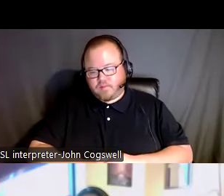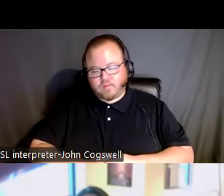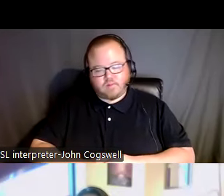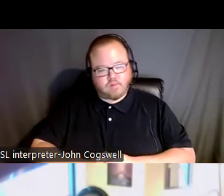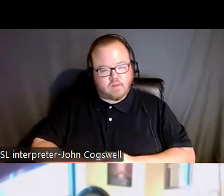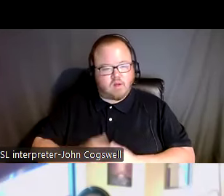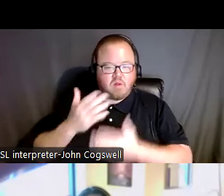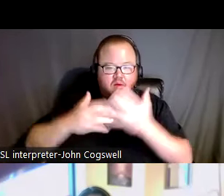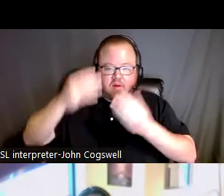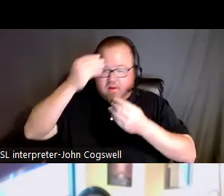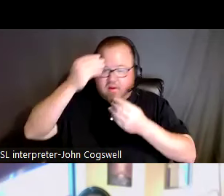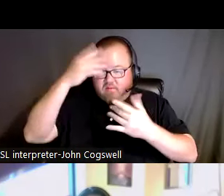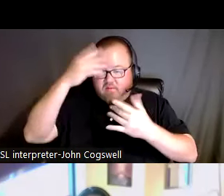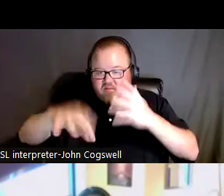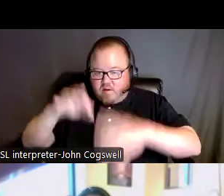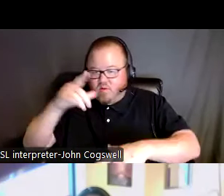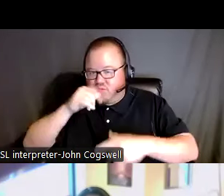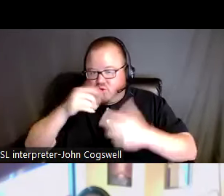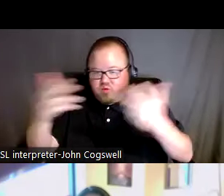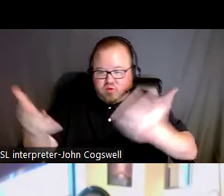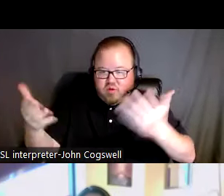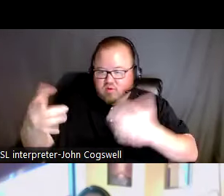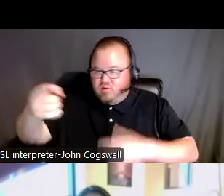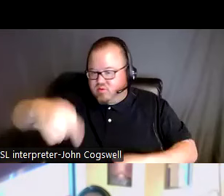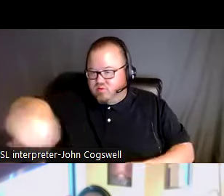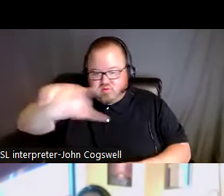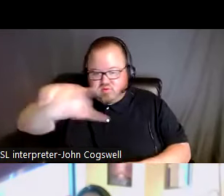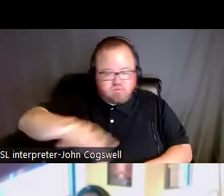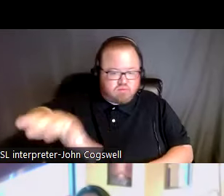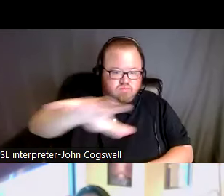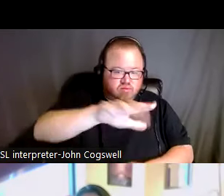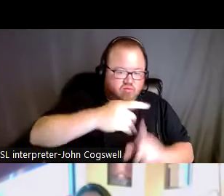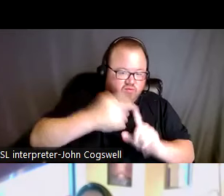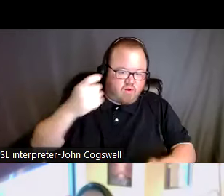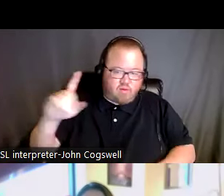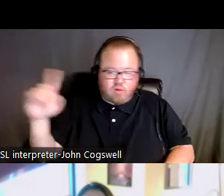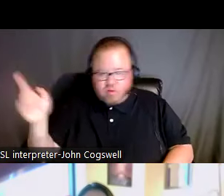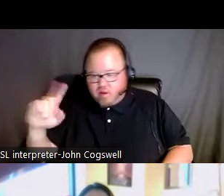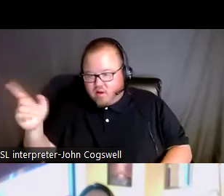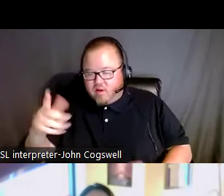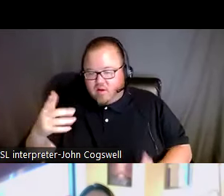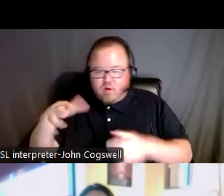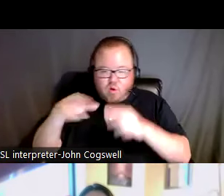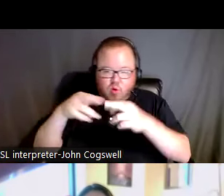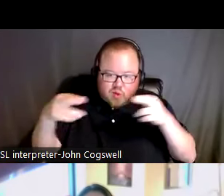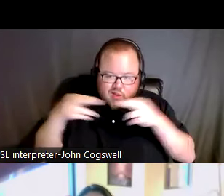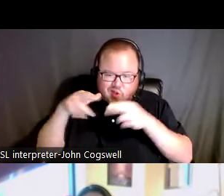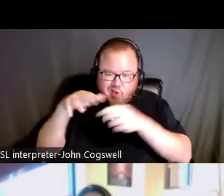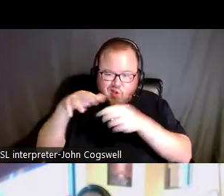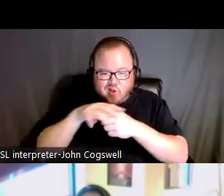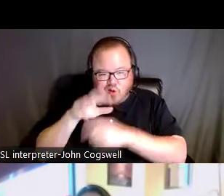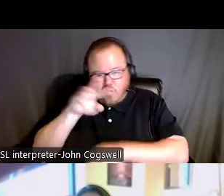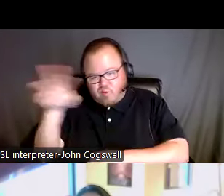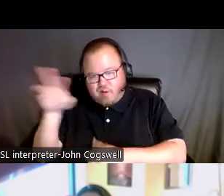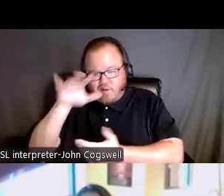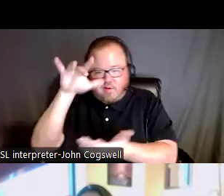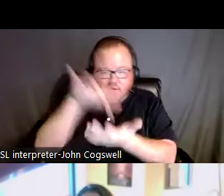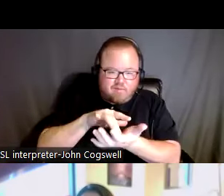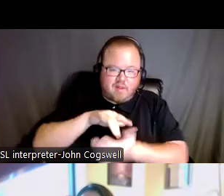some information about who is in our room. So just what region do you represent? That Western,